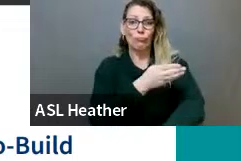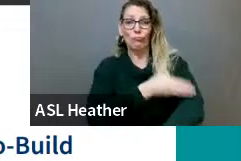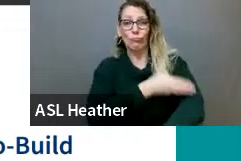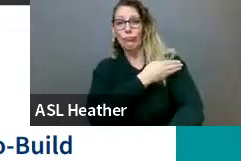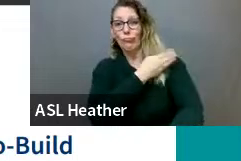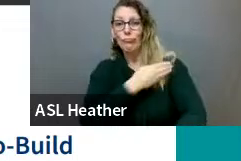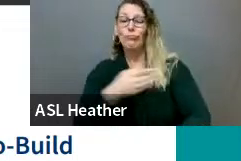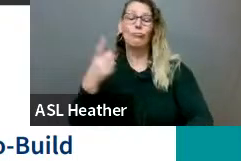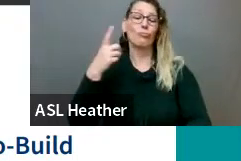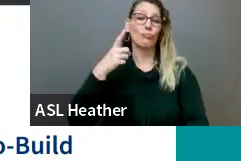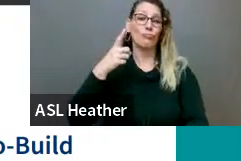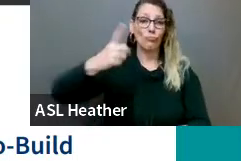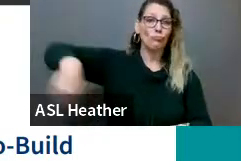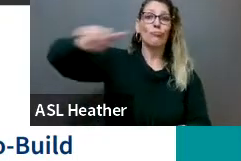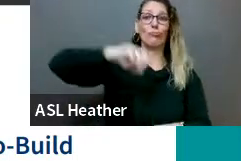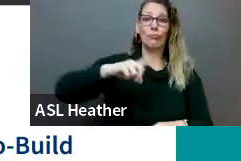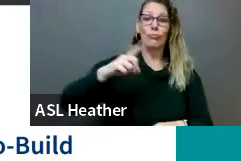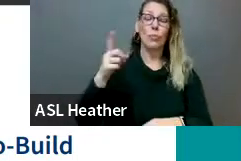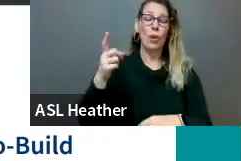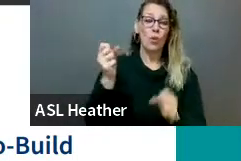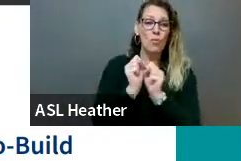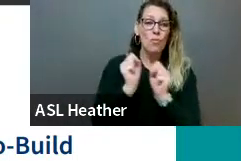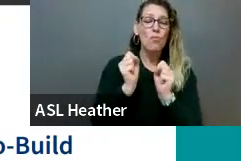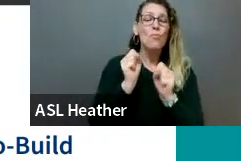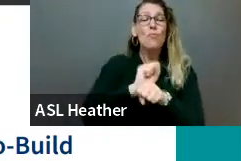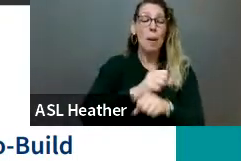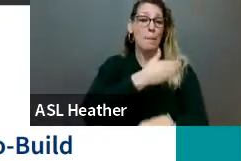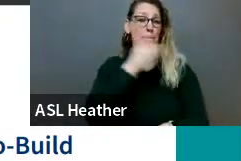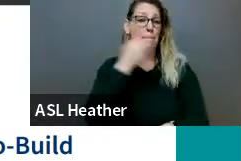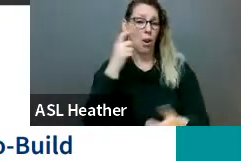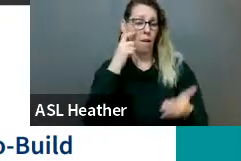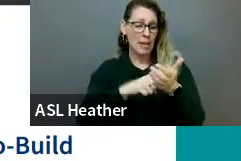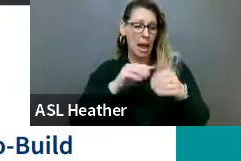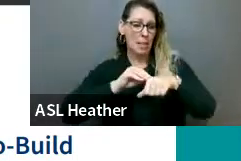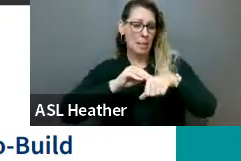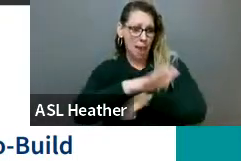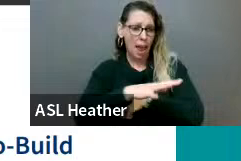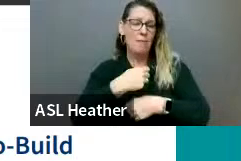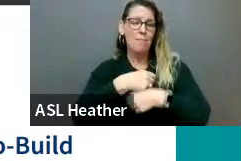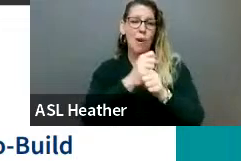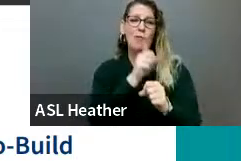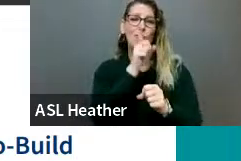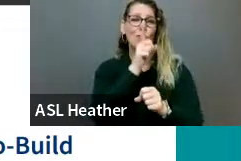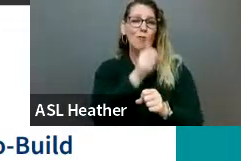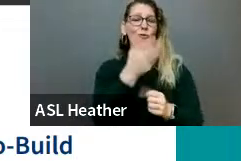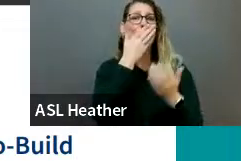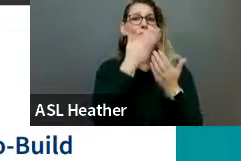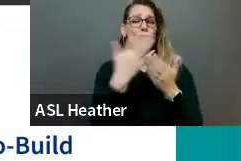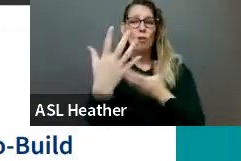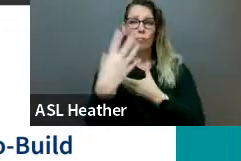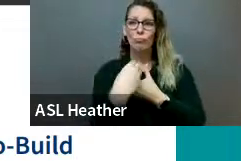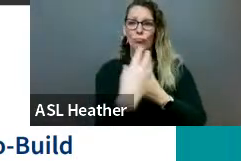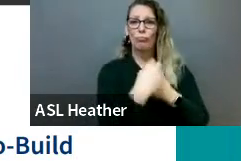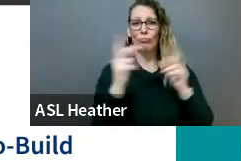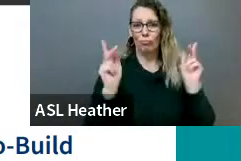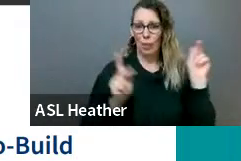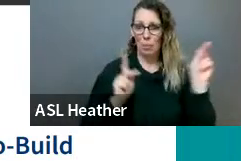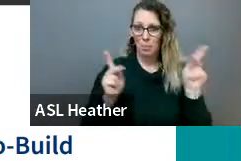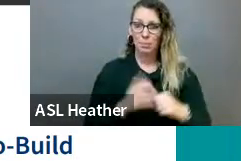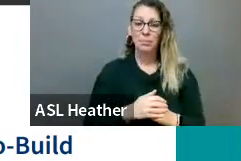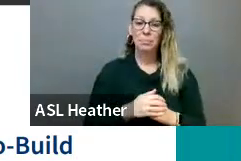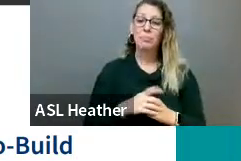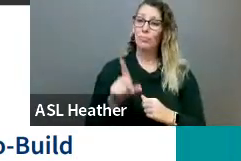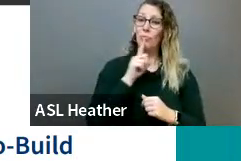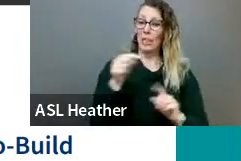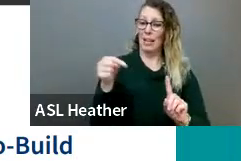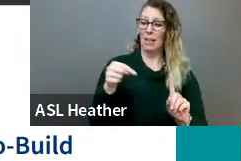practitioners in the courts to work better at identifying those impacts and ensuring meaningful public involvement. And it's really a planning